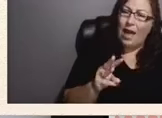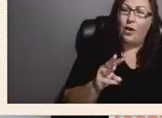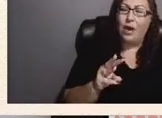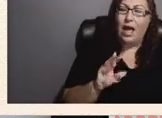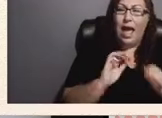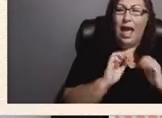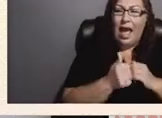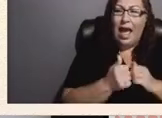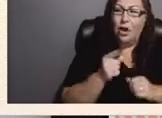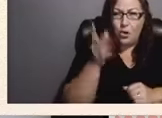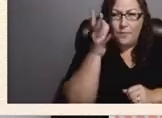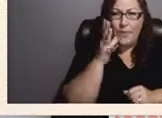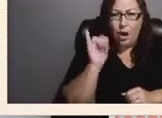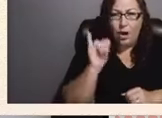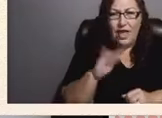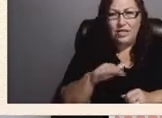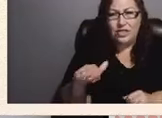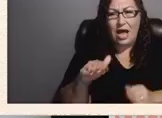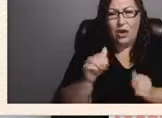parent that child without a church?